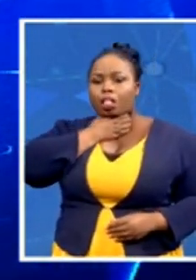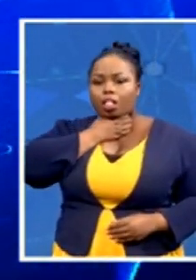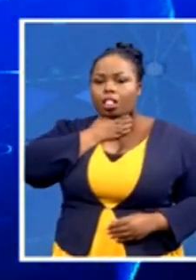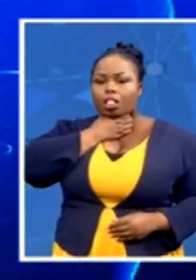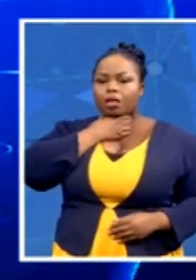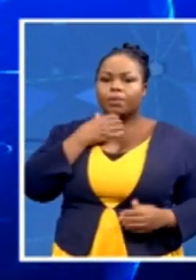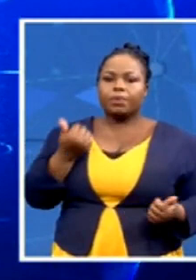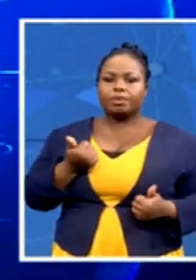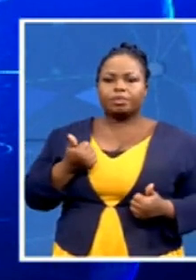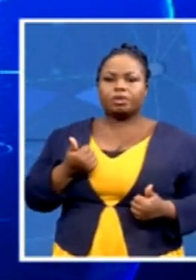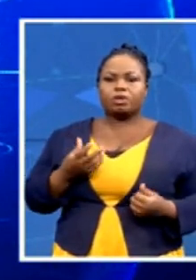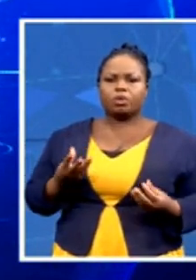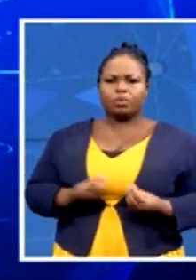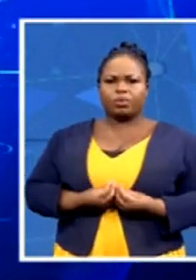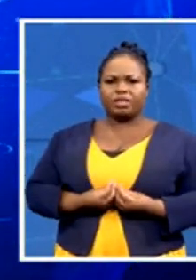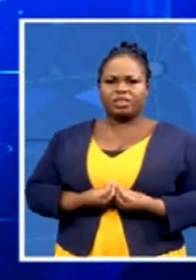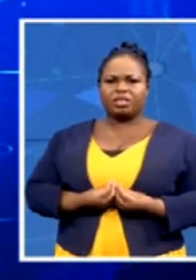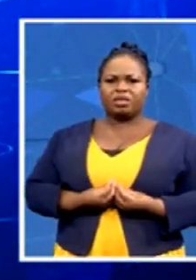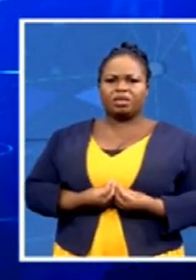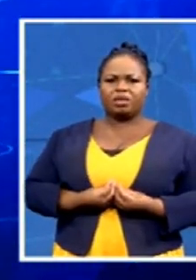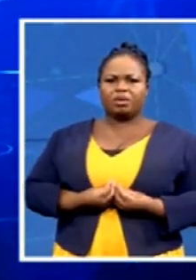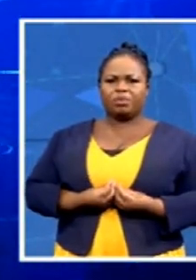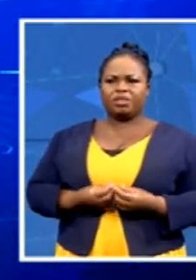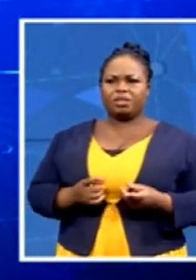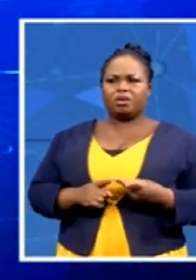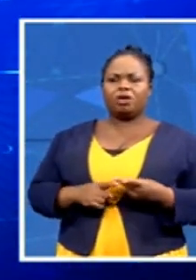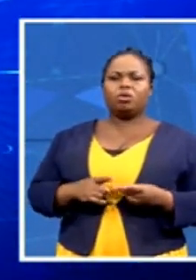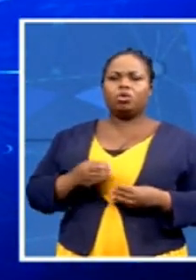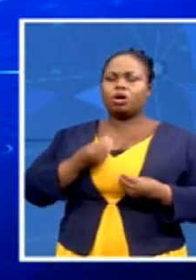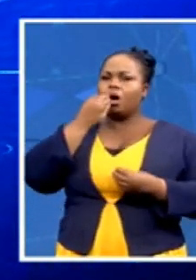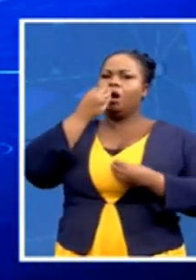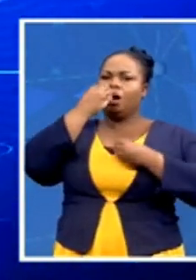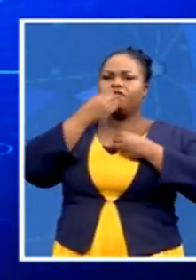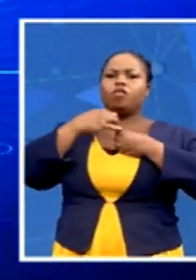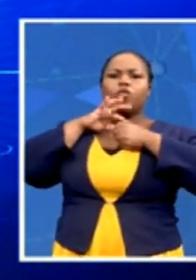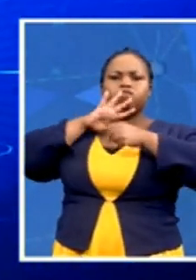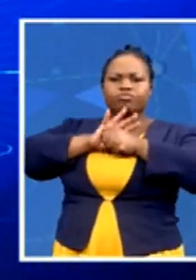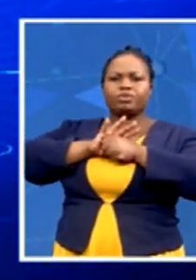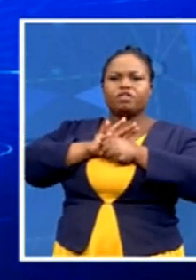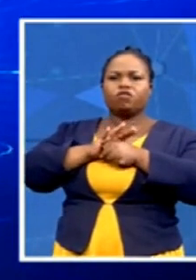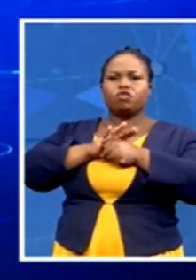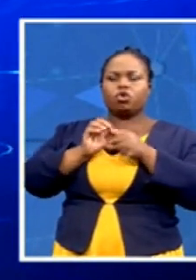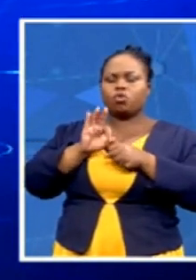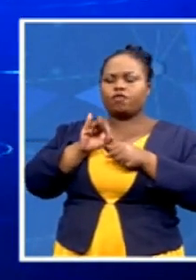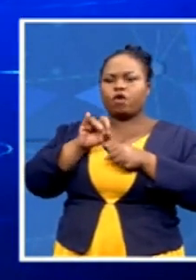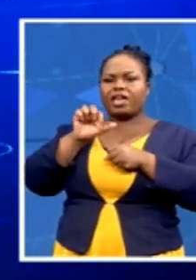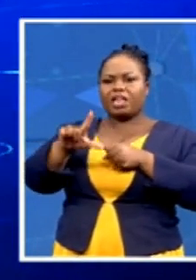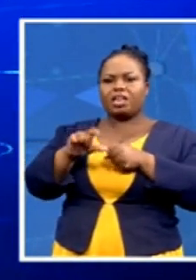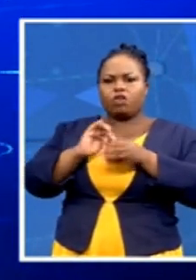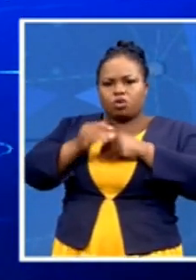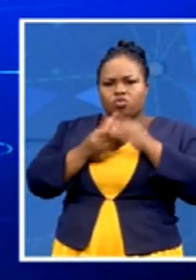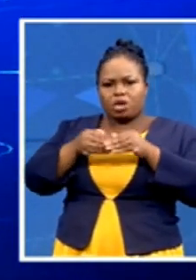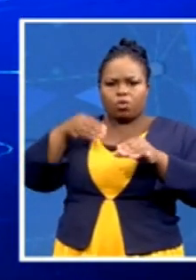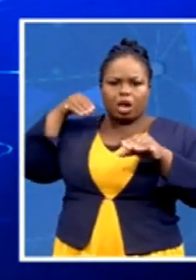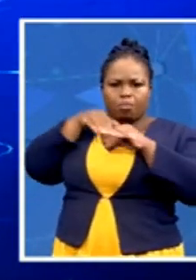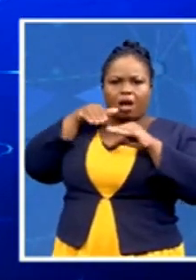a foil. But from our investigations, it's something else. I don't want to go too much into that, because the matter is